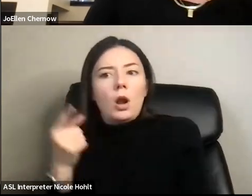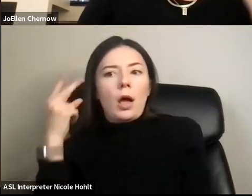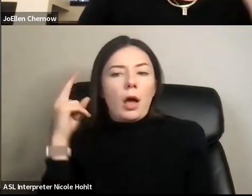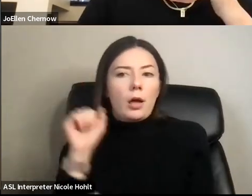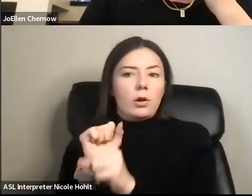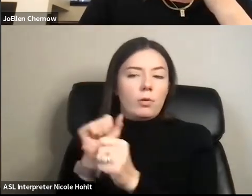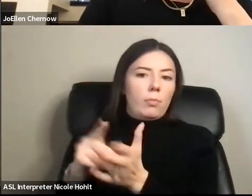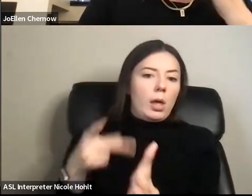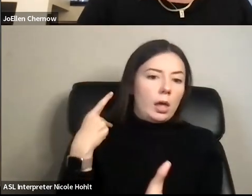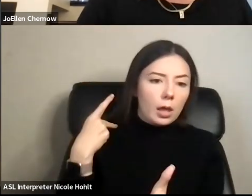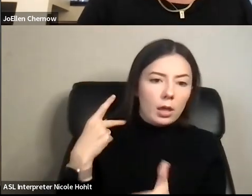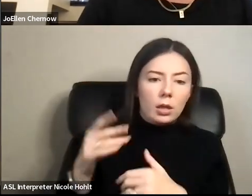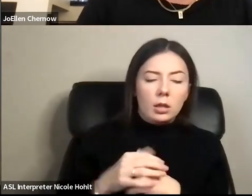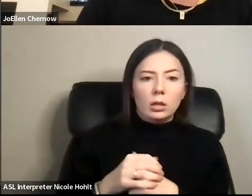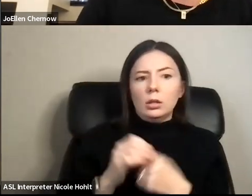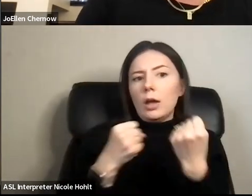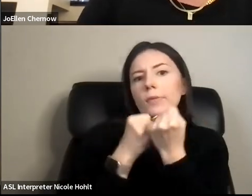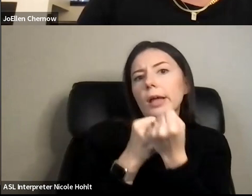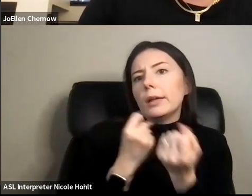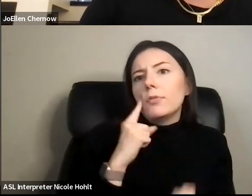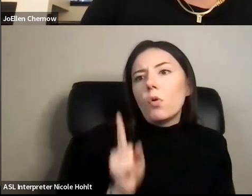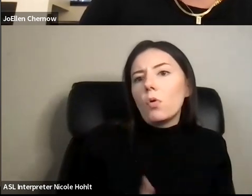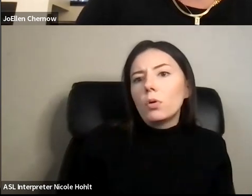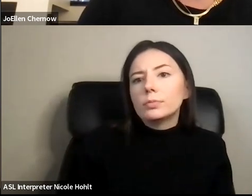been exploited for, advocating for